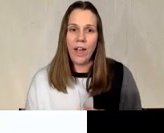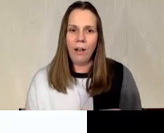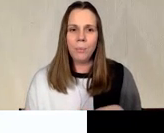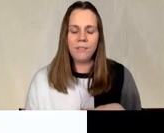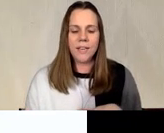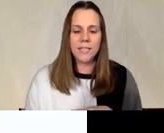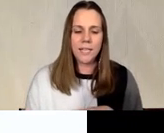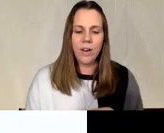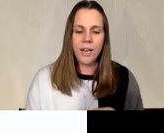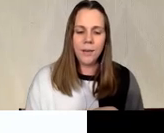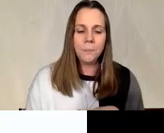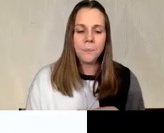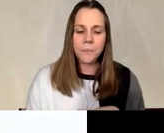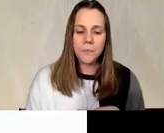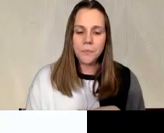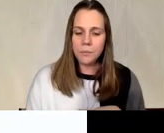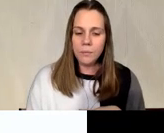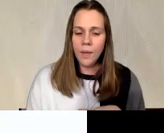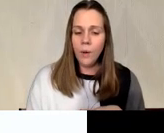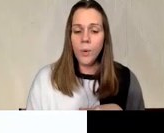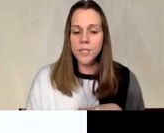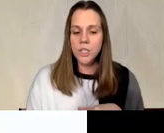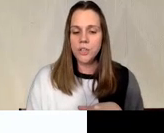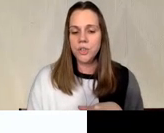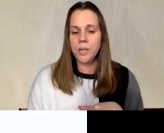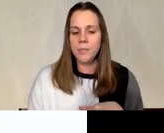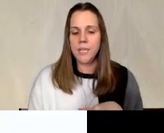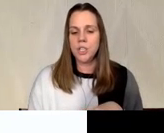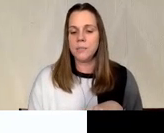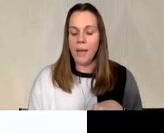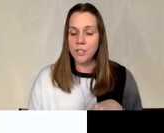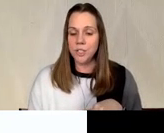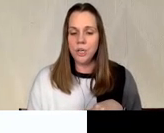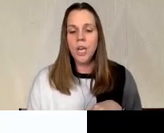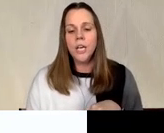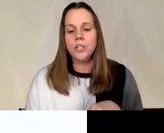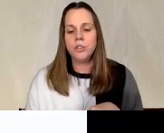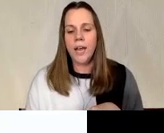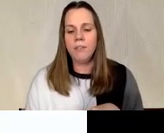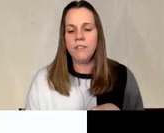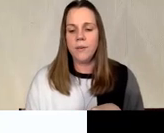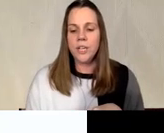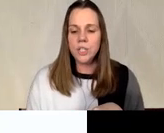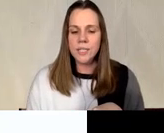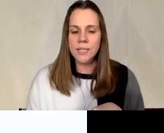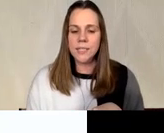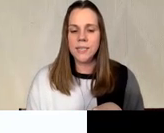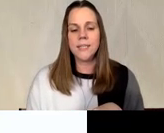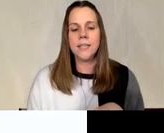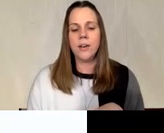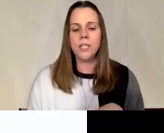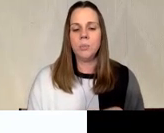manipulation or help if necessary. Once a gestural imitation is mastered, children have the foundation